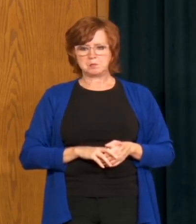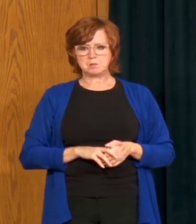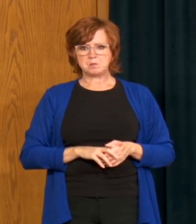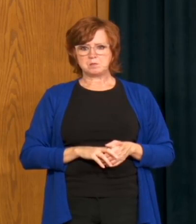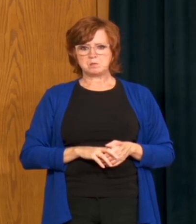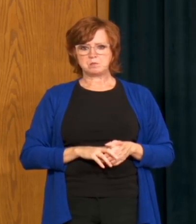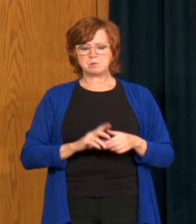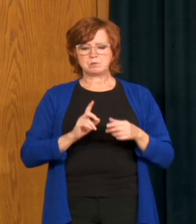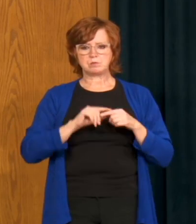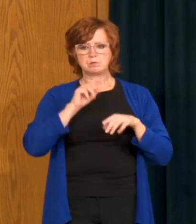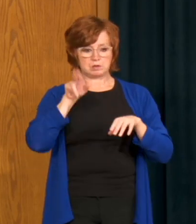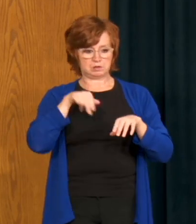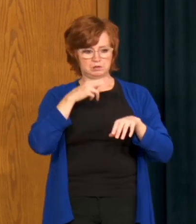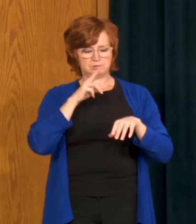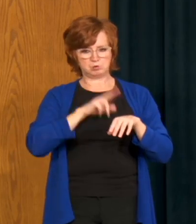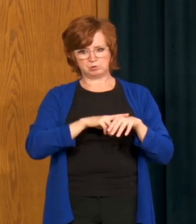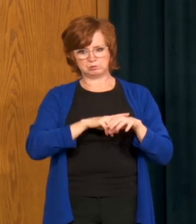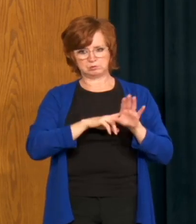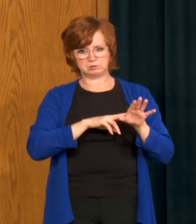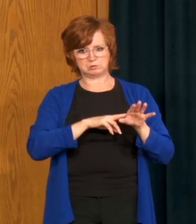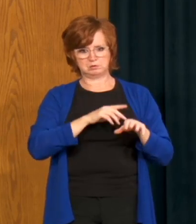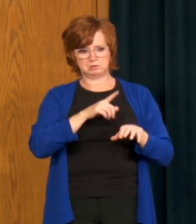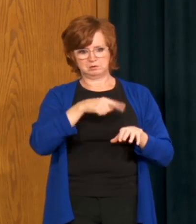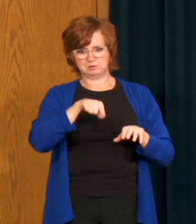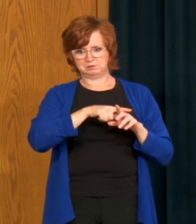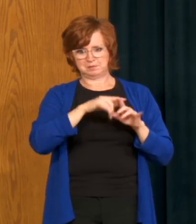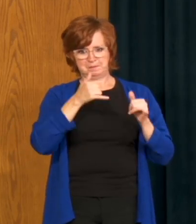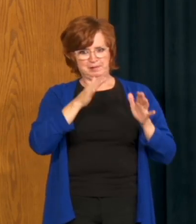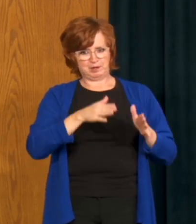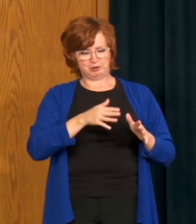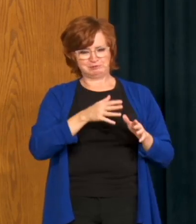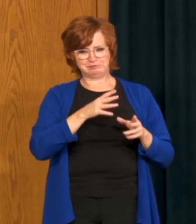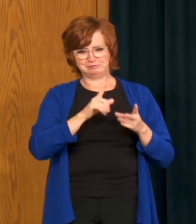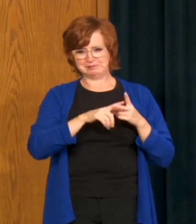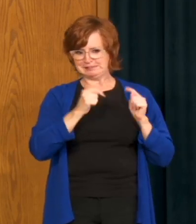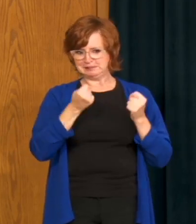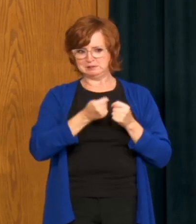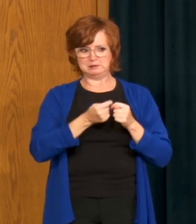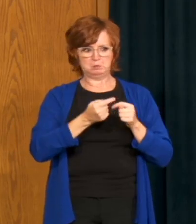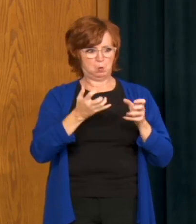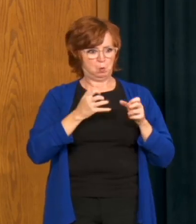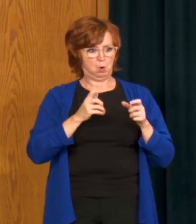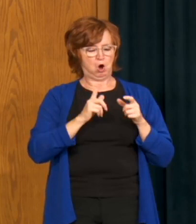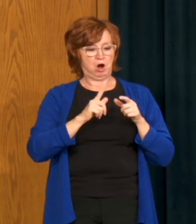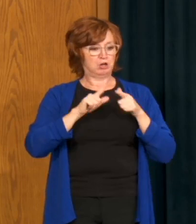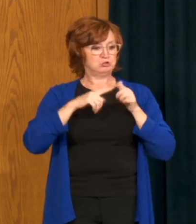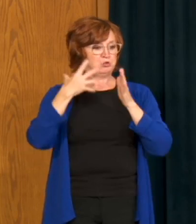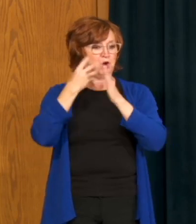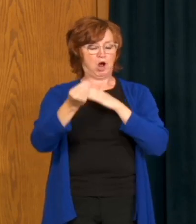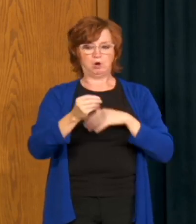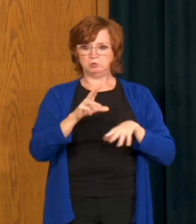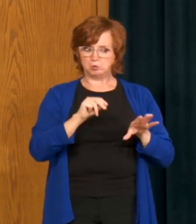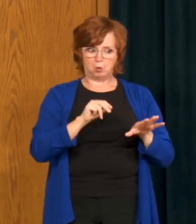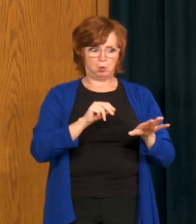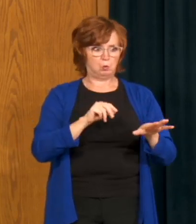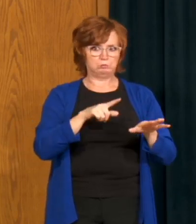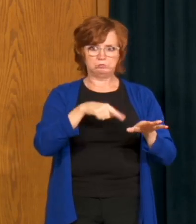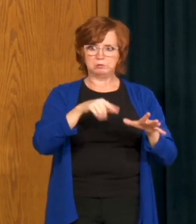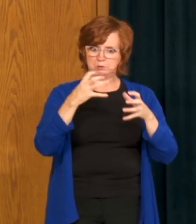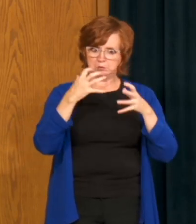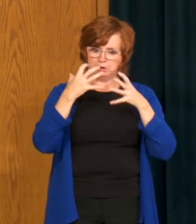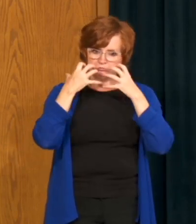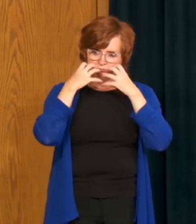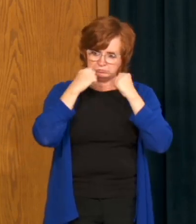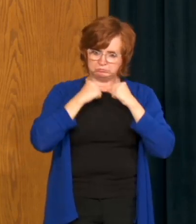motivated themselves to maintain isolated because they don't want any, not just transmission happening, but any perception